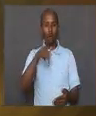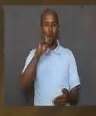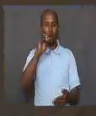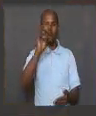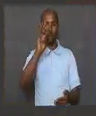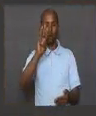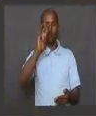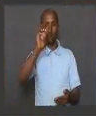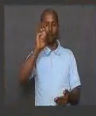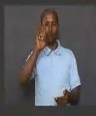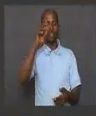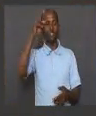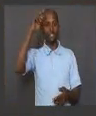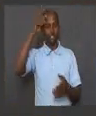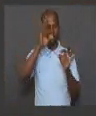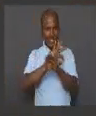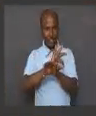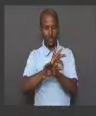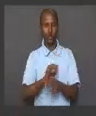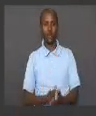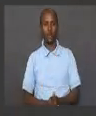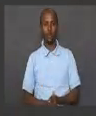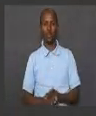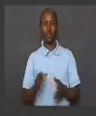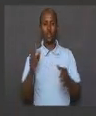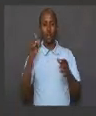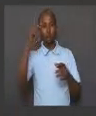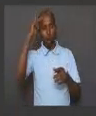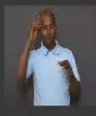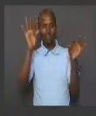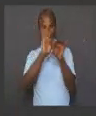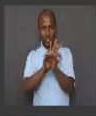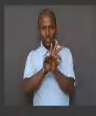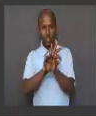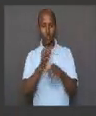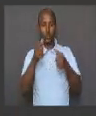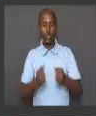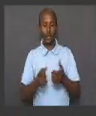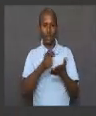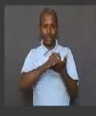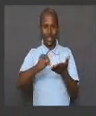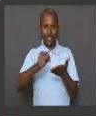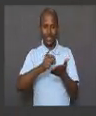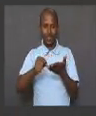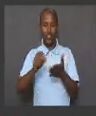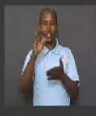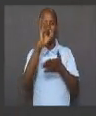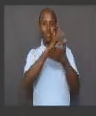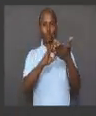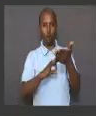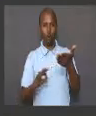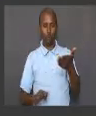functions. A power function is a function which can be written in the